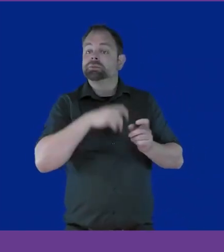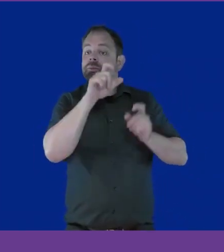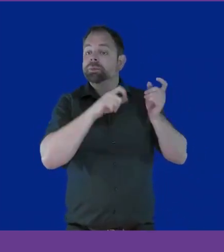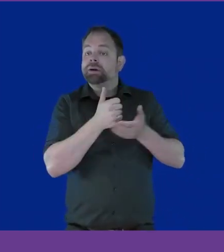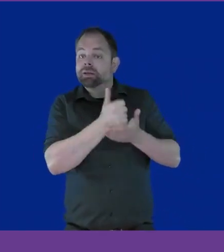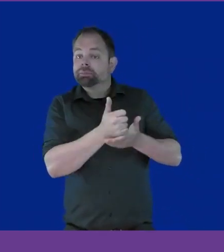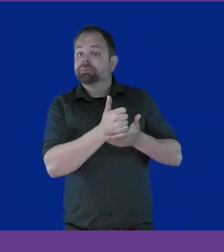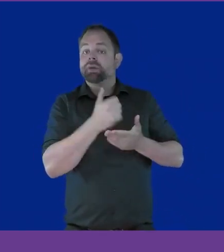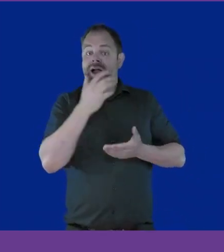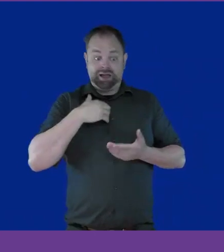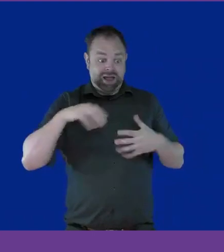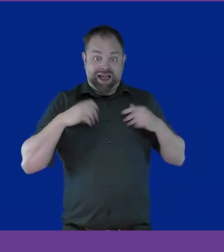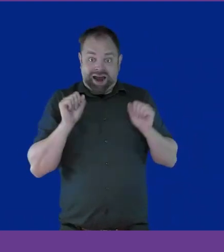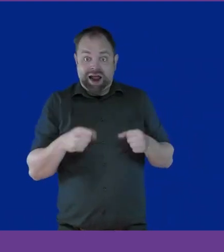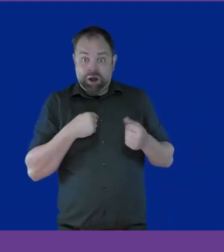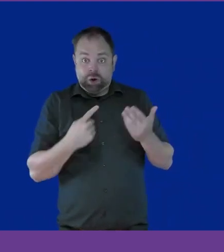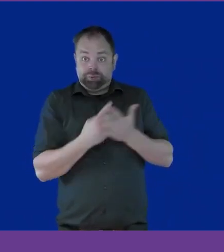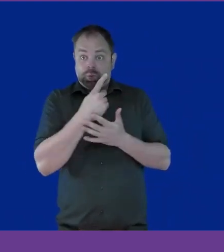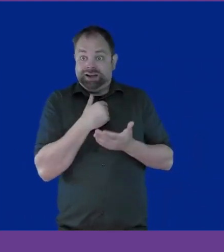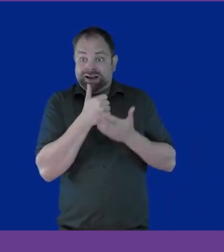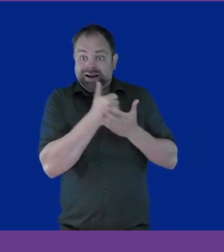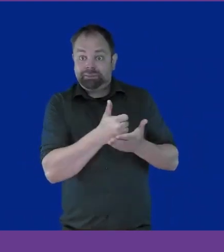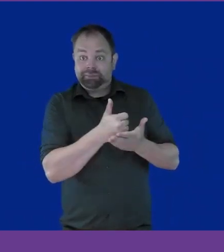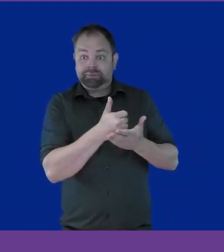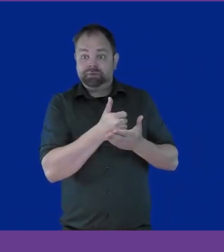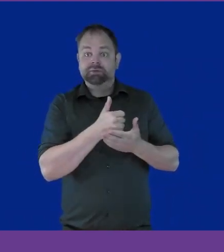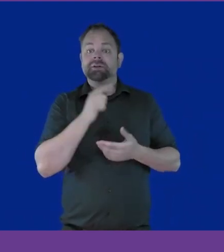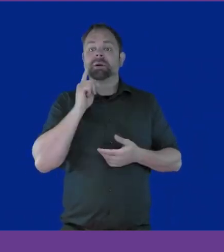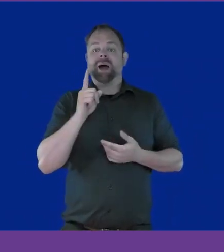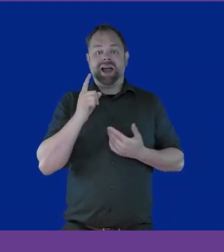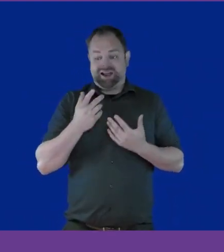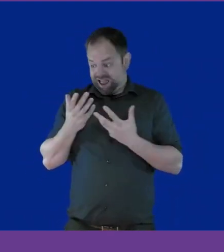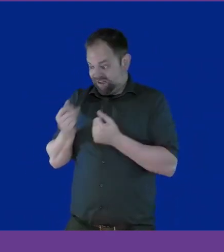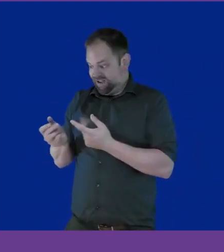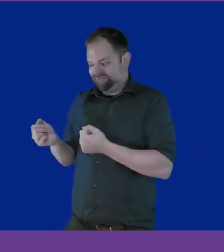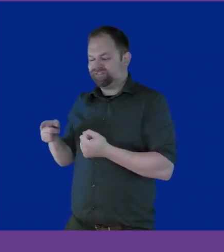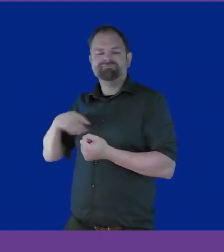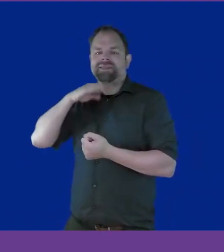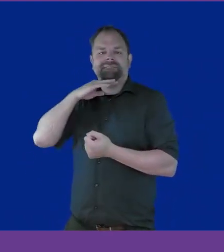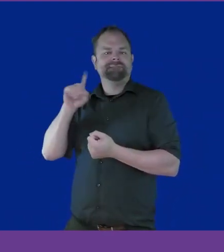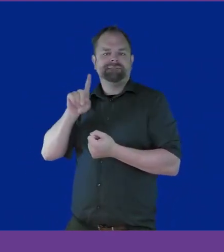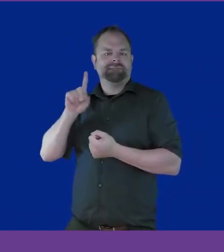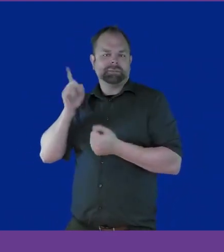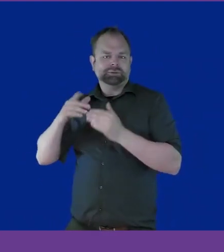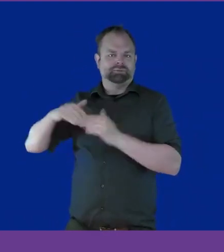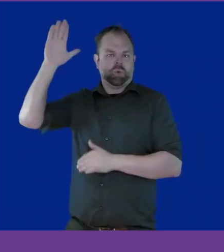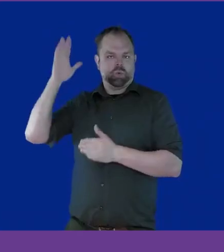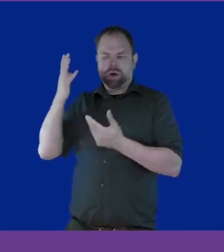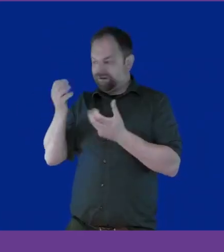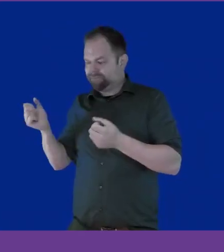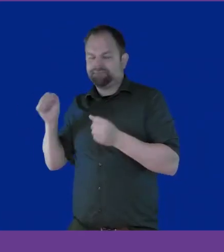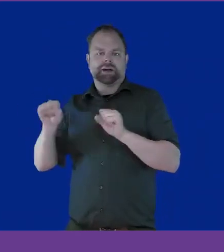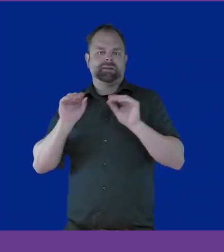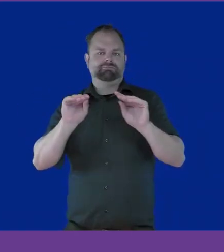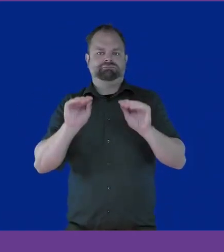yourself. Or if you're lucky, you have some friends who can help you. Thank you very much for that. And I know you are the wrong